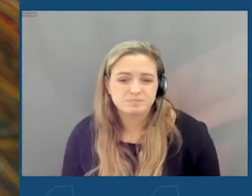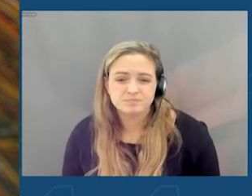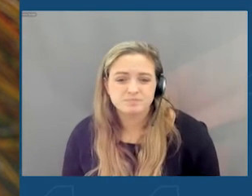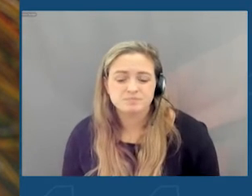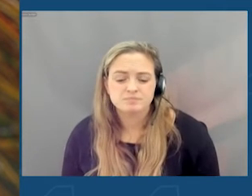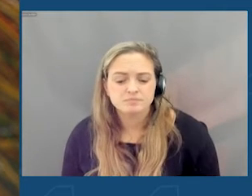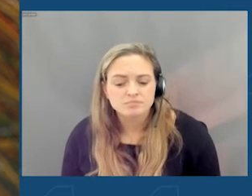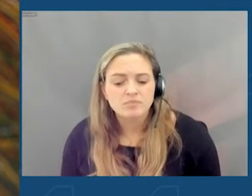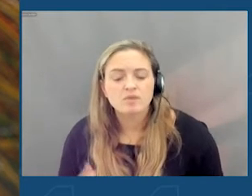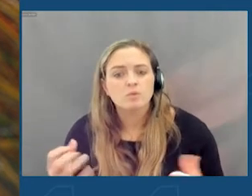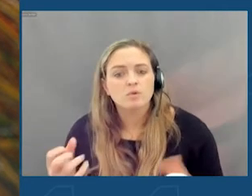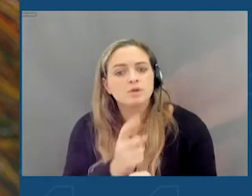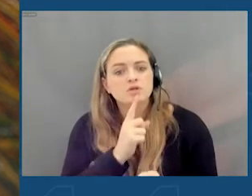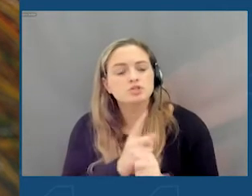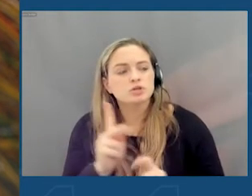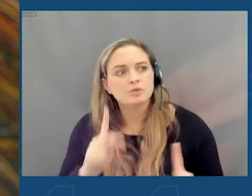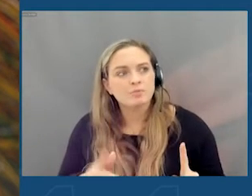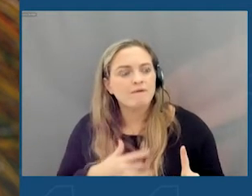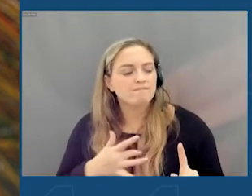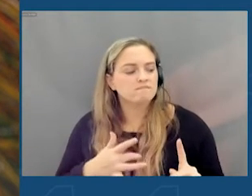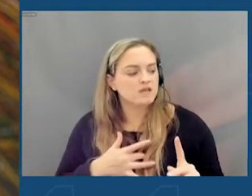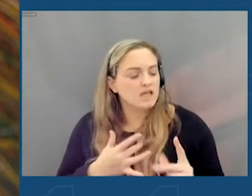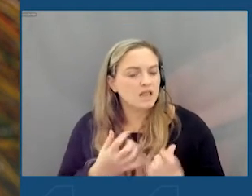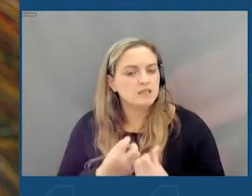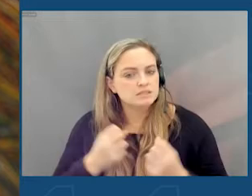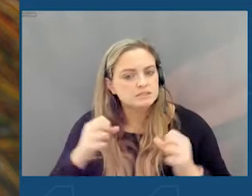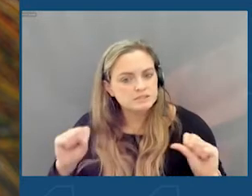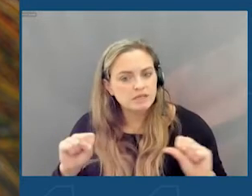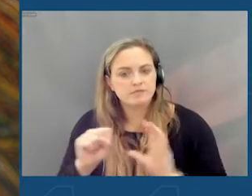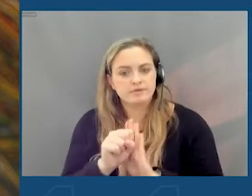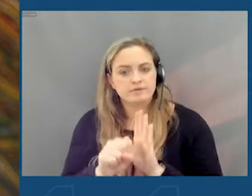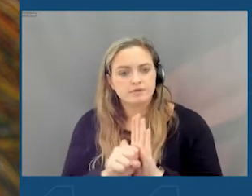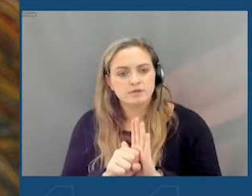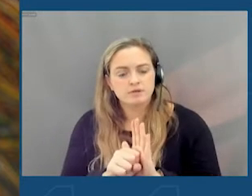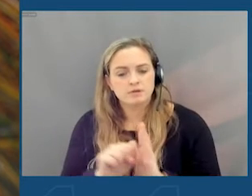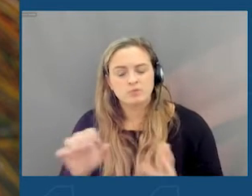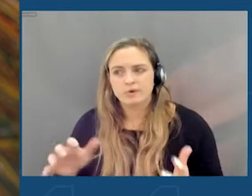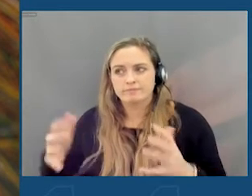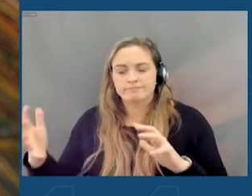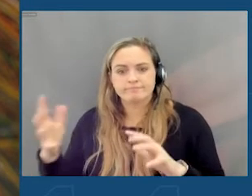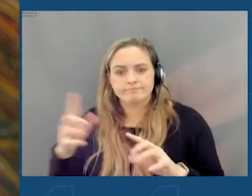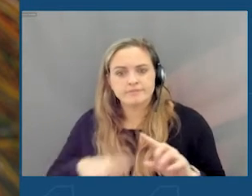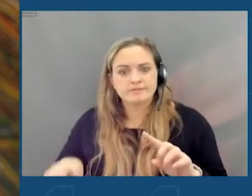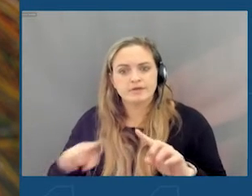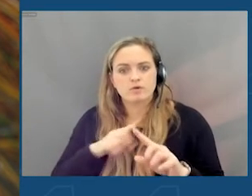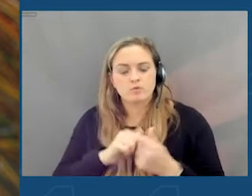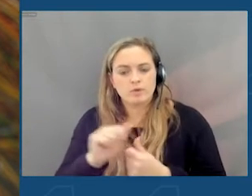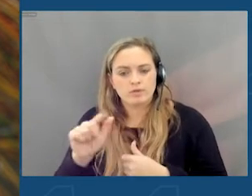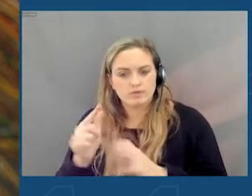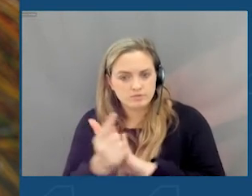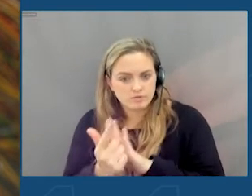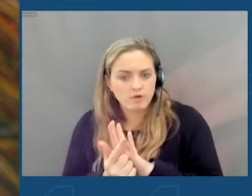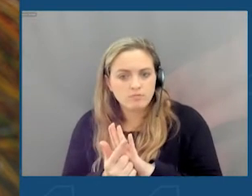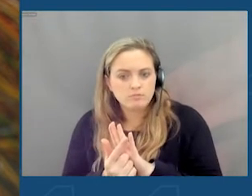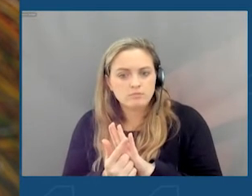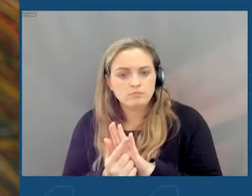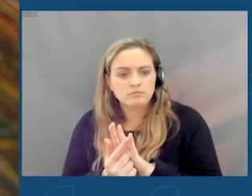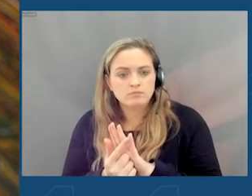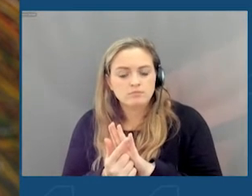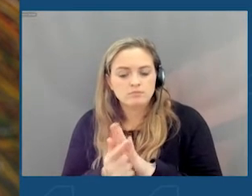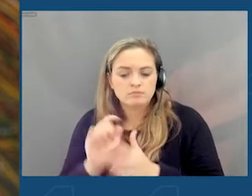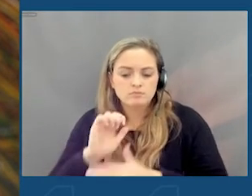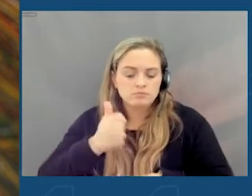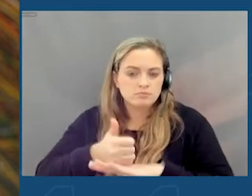want to make sure people feel and are safe in the state. We disrupt this cycle with this law by sealing